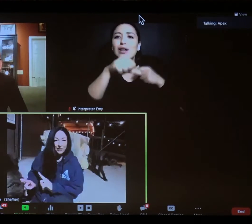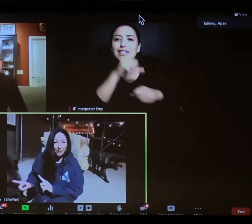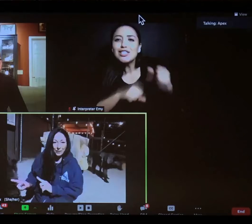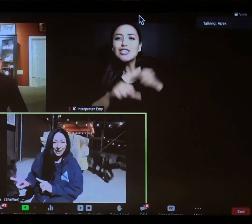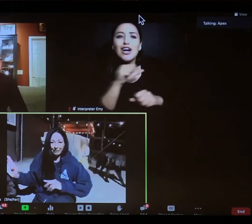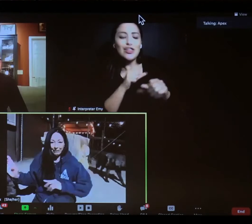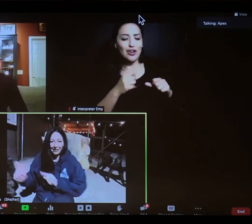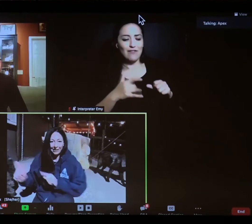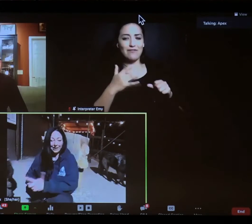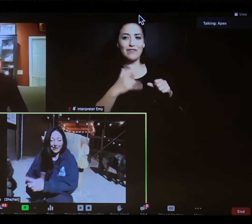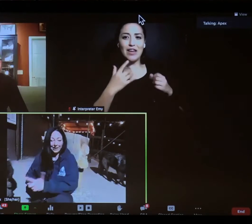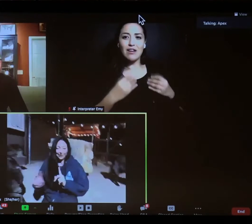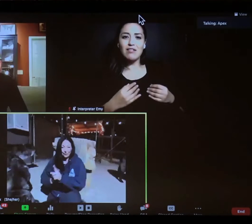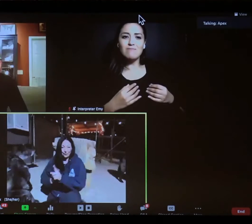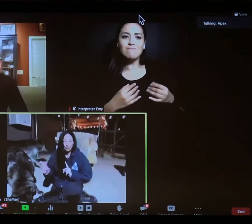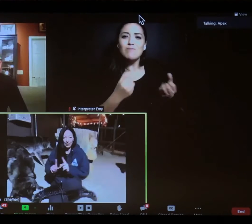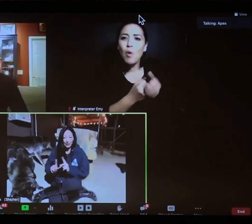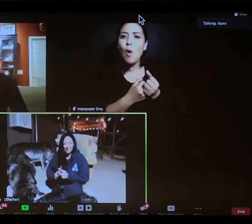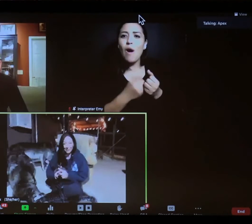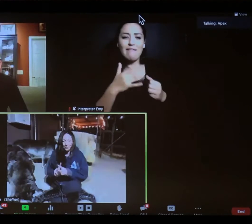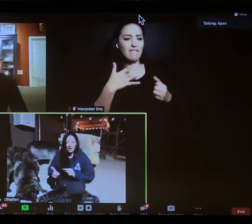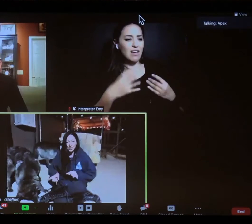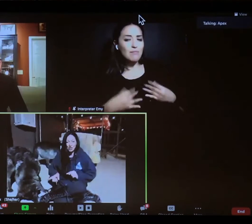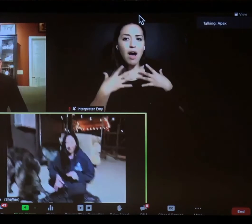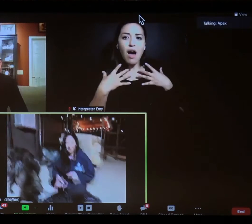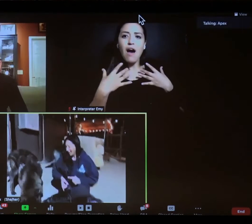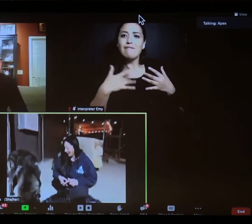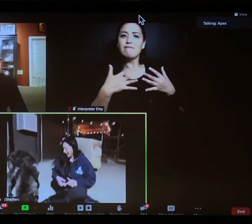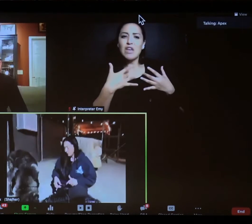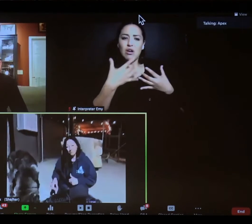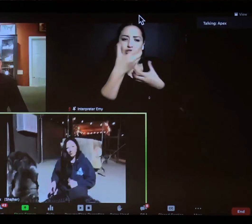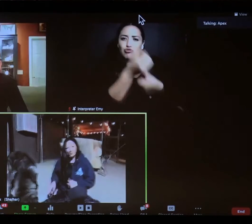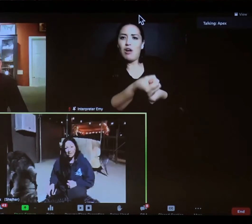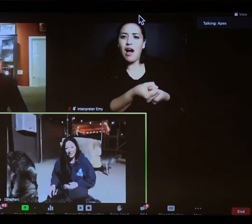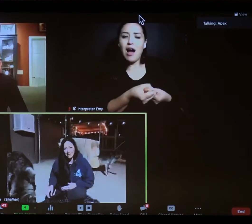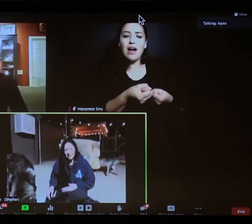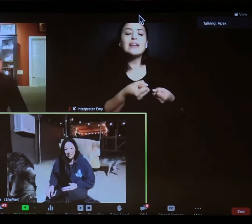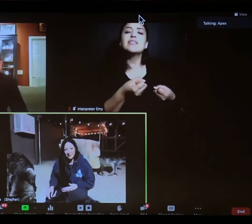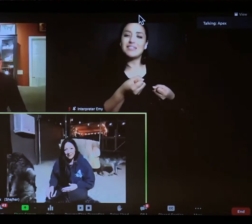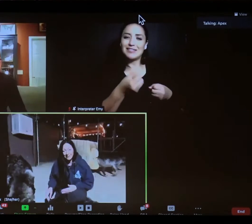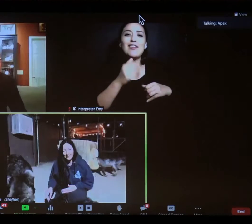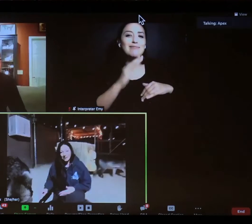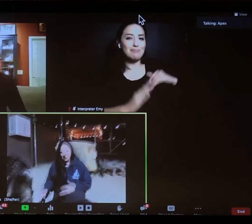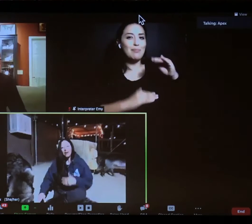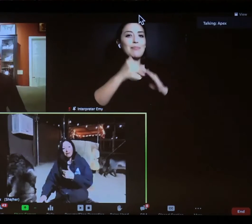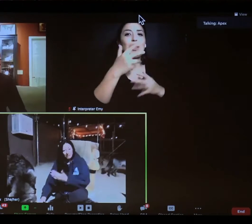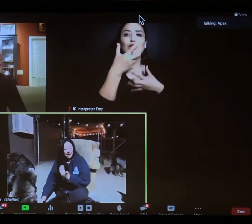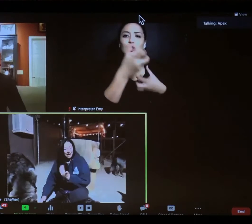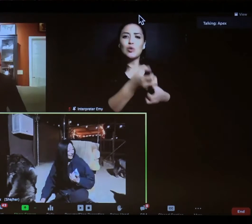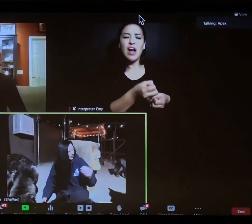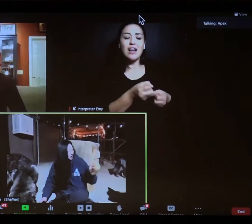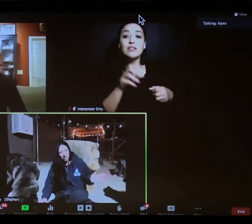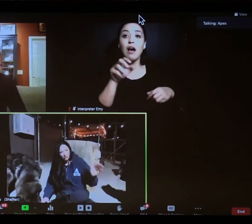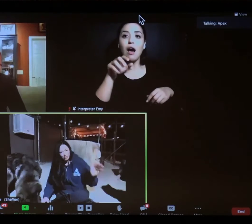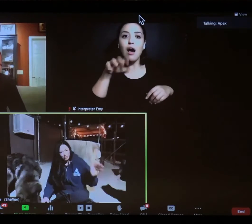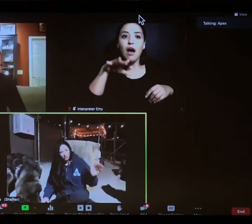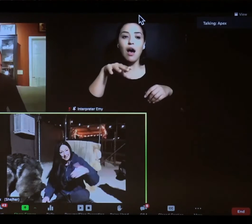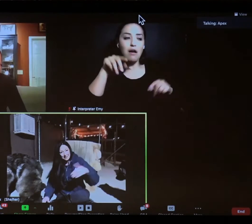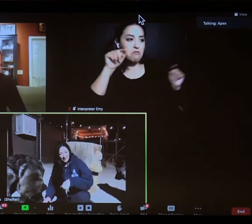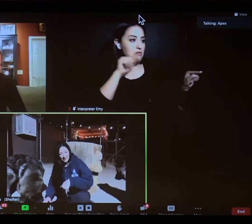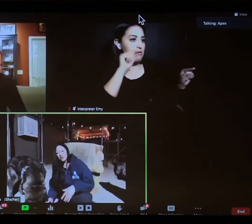other one having a fun interaction, that helps in building trust. They see that, oh, she